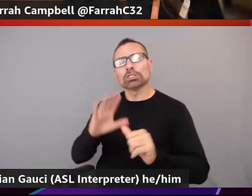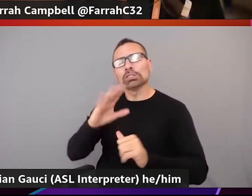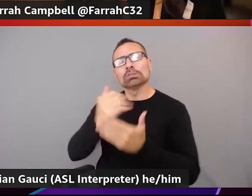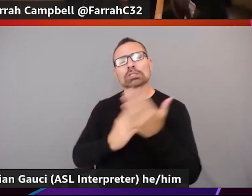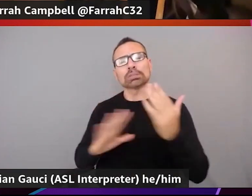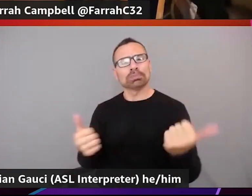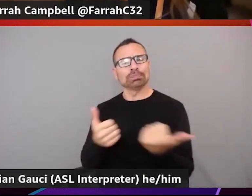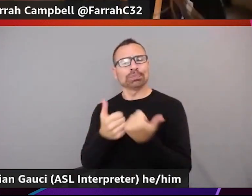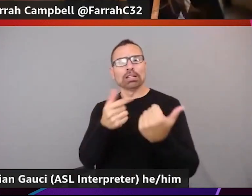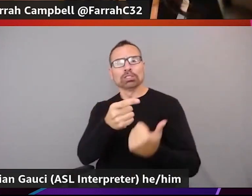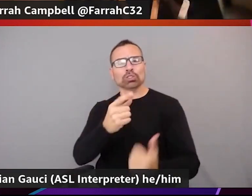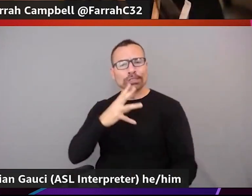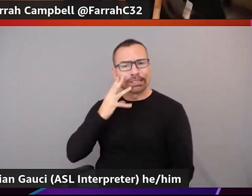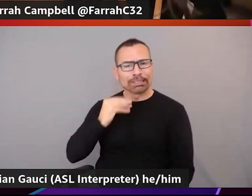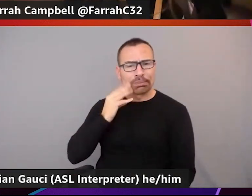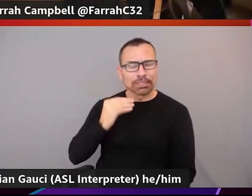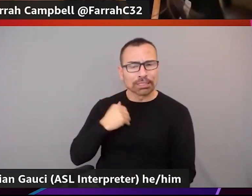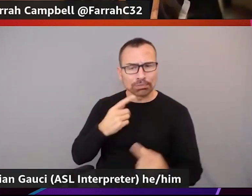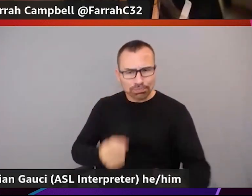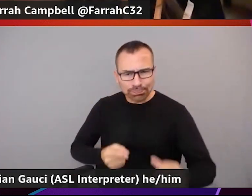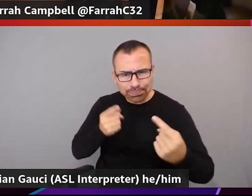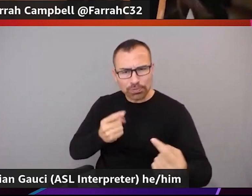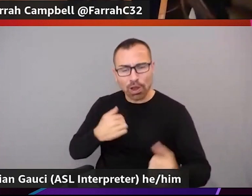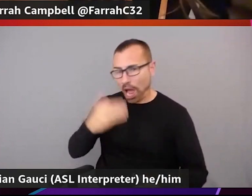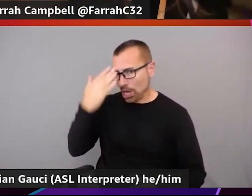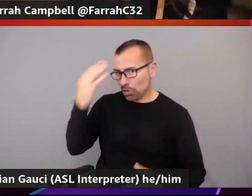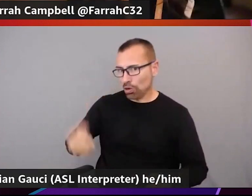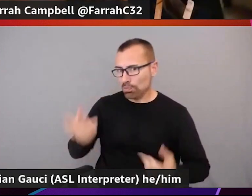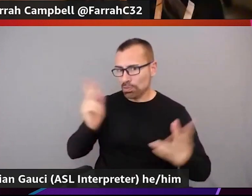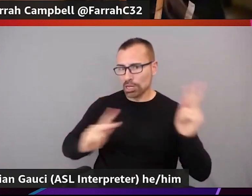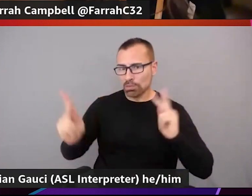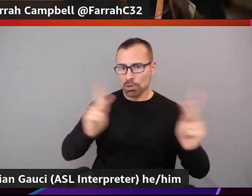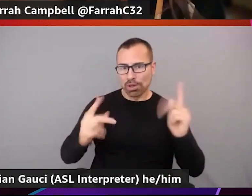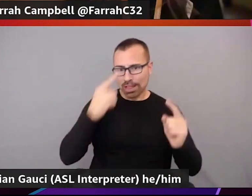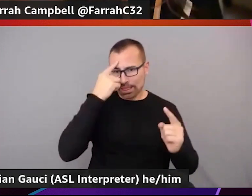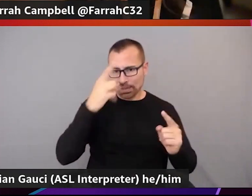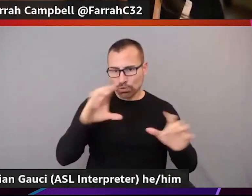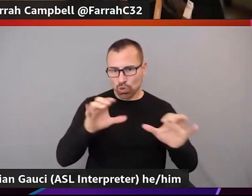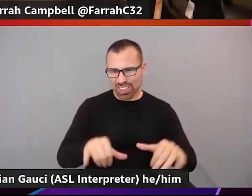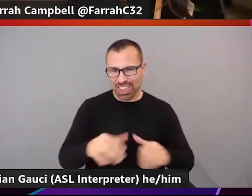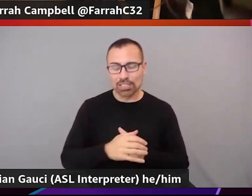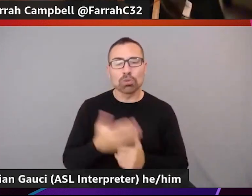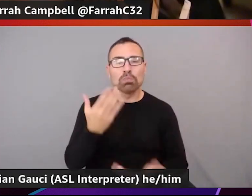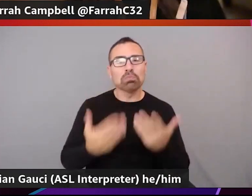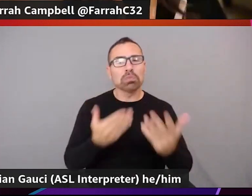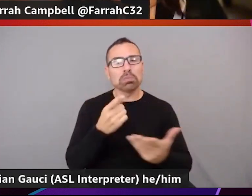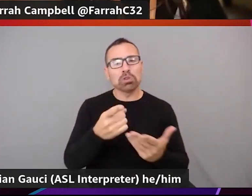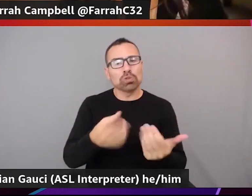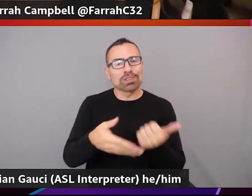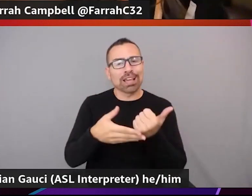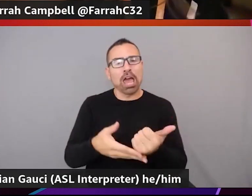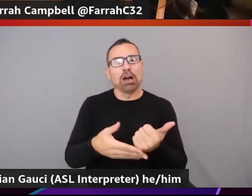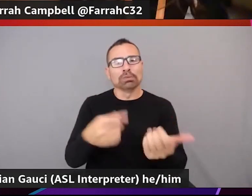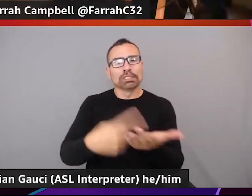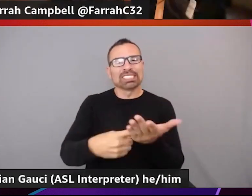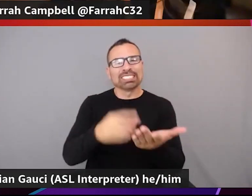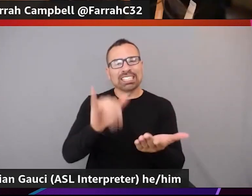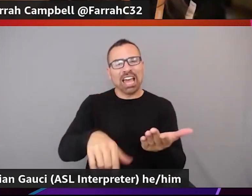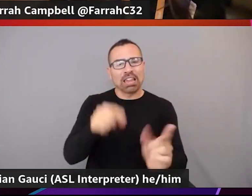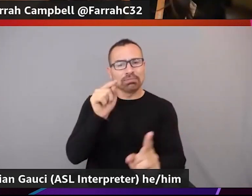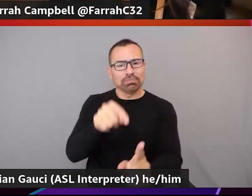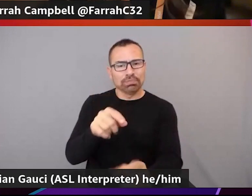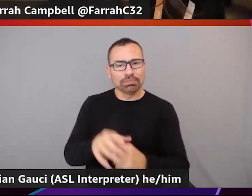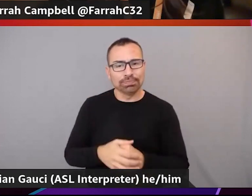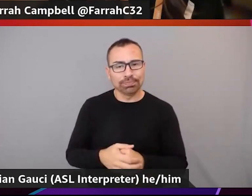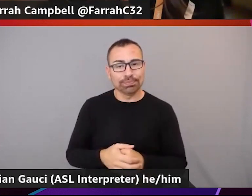people that are also thinking about doing the lift and shift as well. And so maybe could you talk to us a little bit about that?